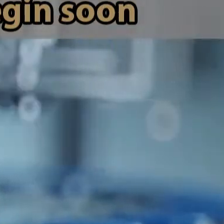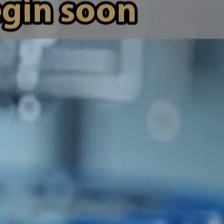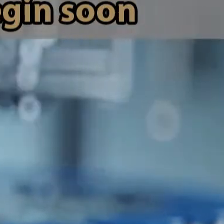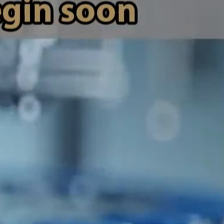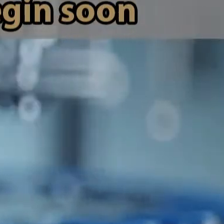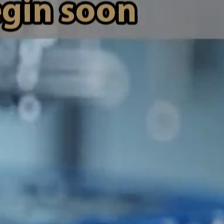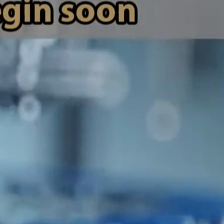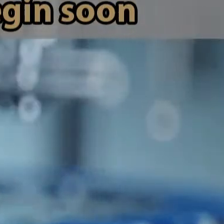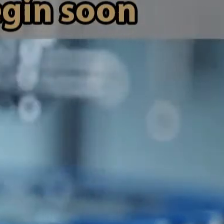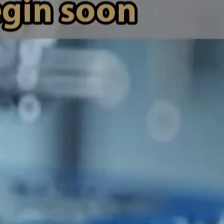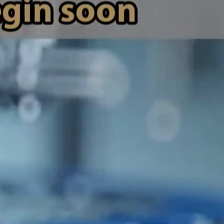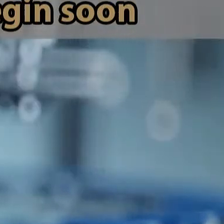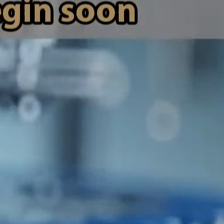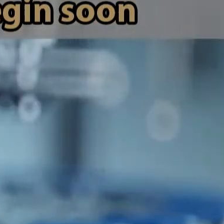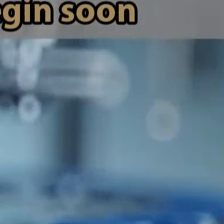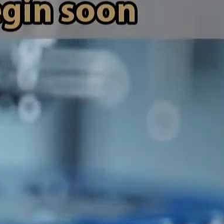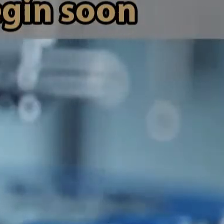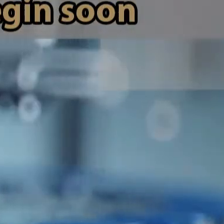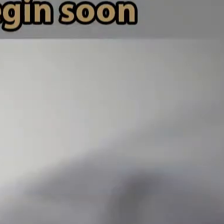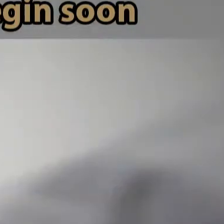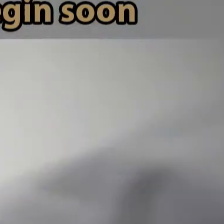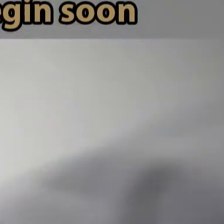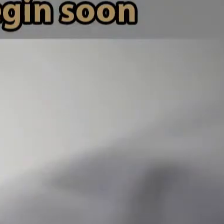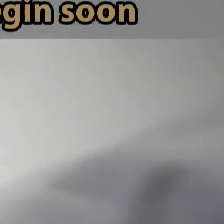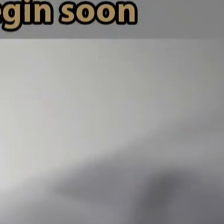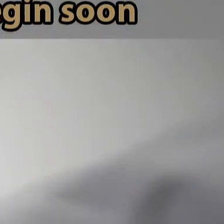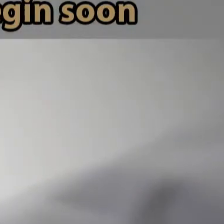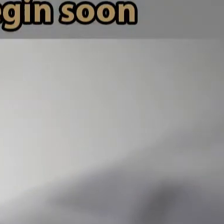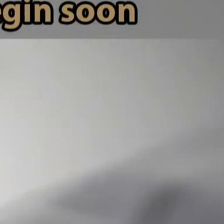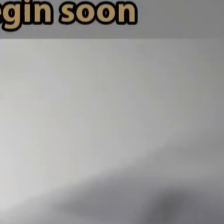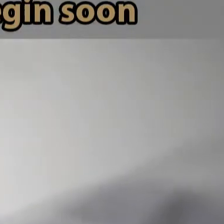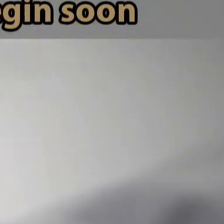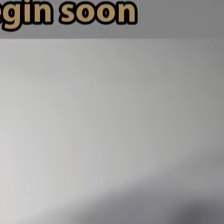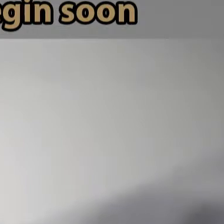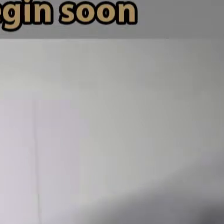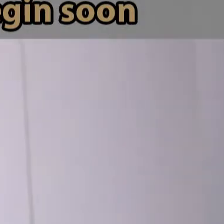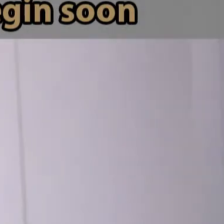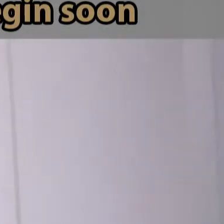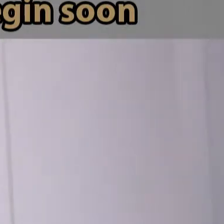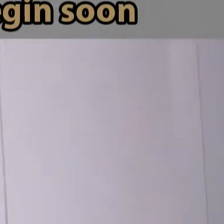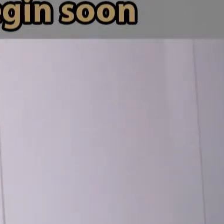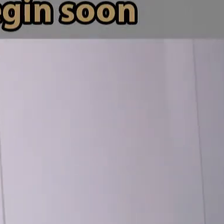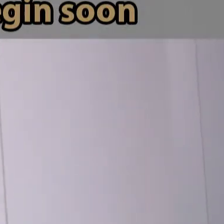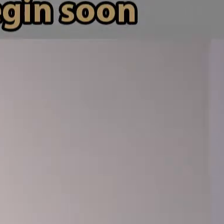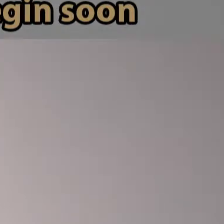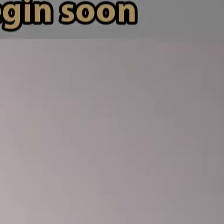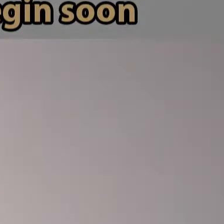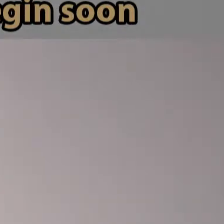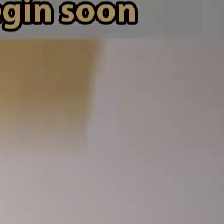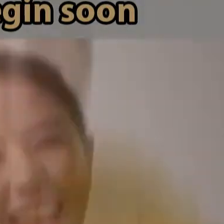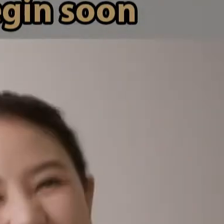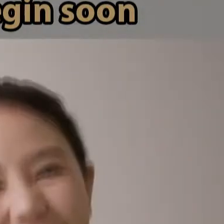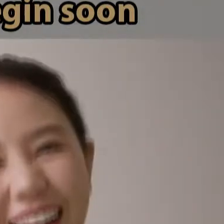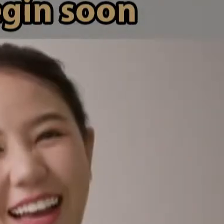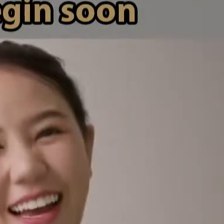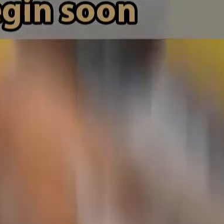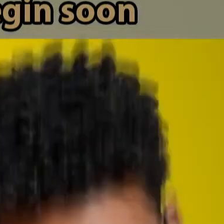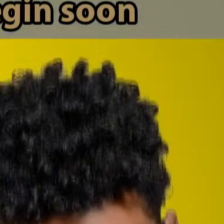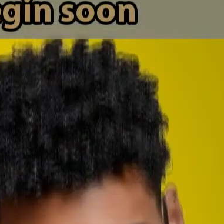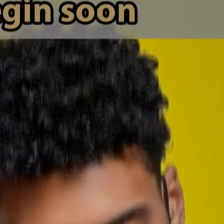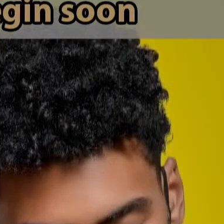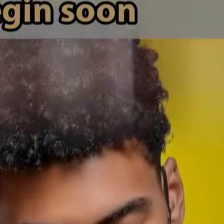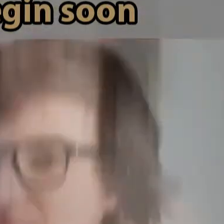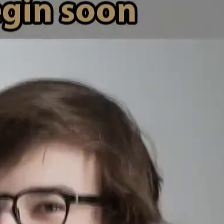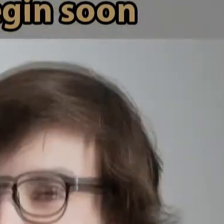The vaccines are proven to lower the risk of infection and prevent serious illness and death. It's why doctors and pediatricians recommend that